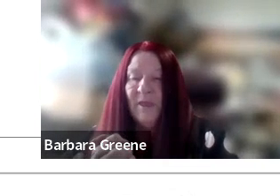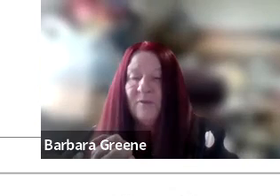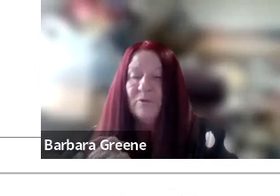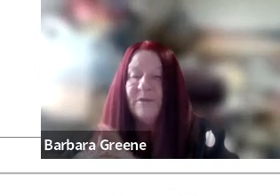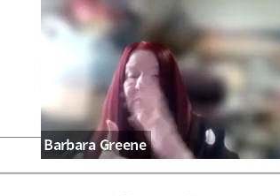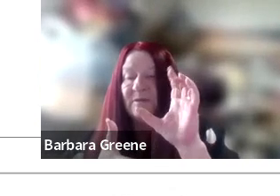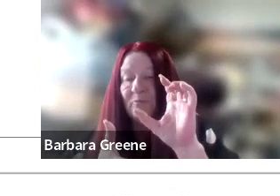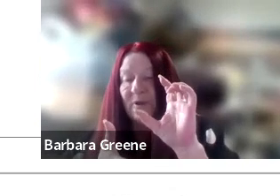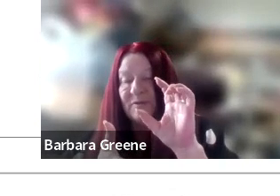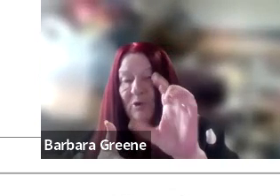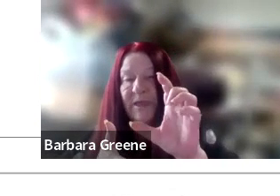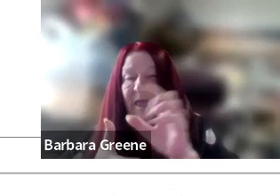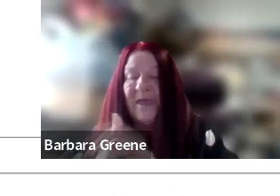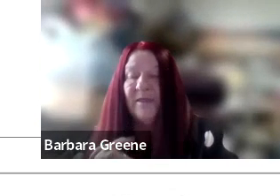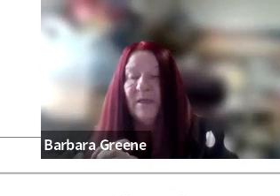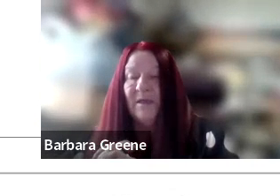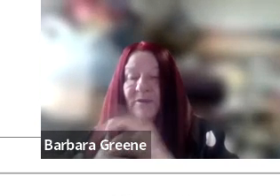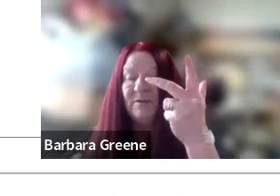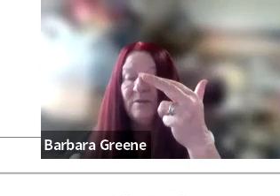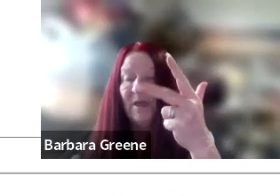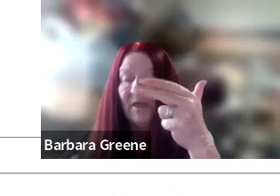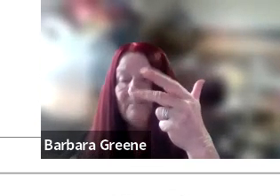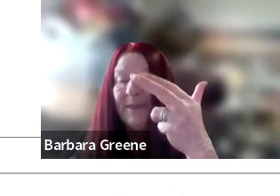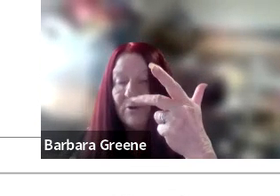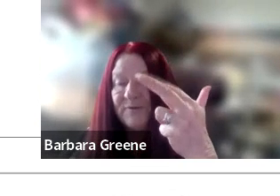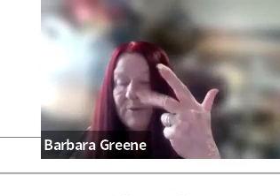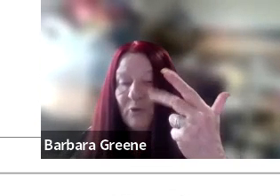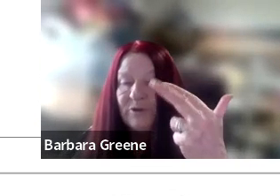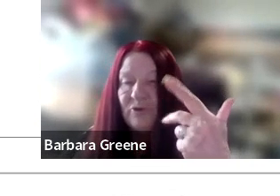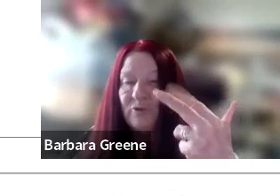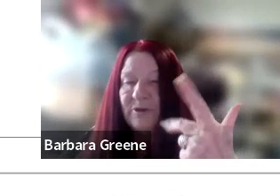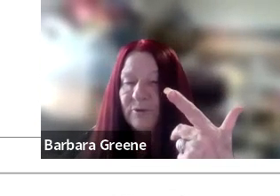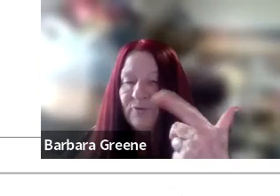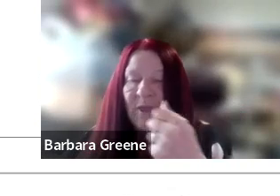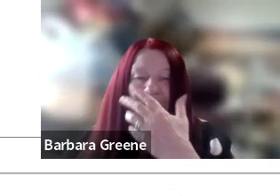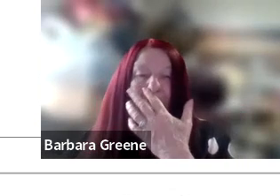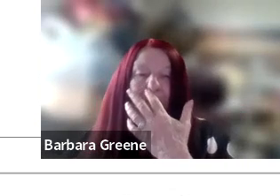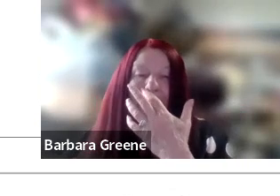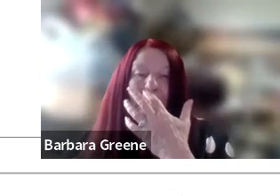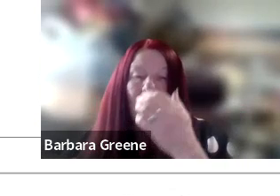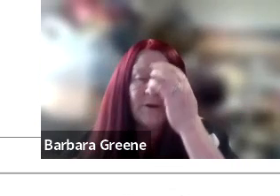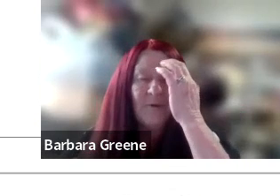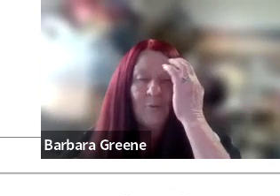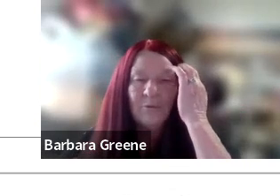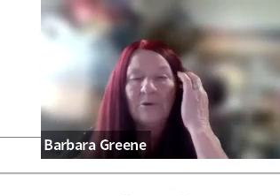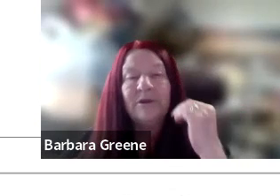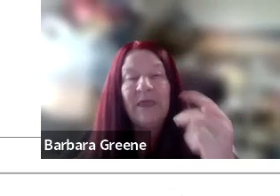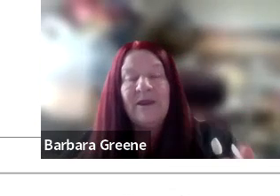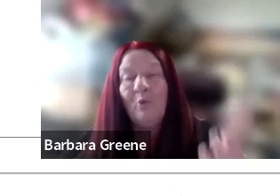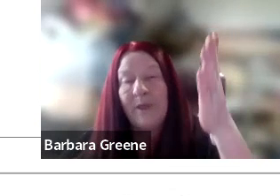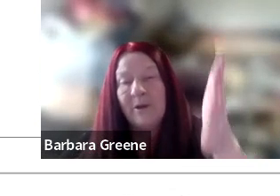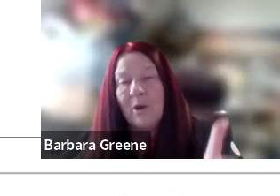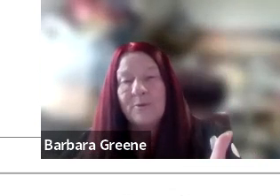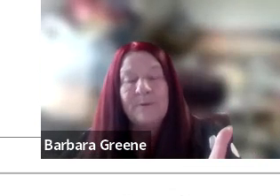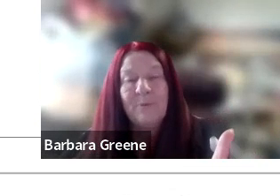here really is looking at a comparison between 2 years, and part of it we were looking